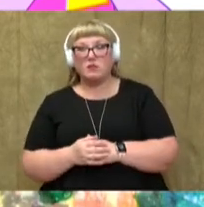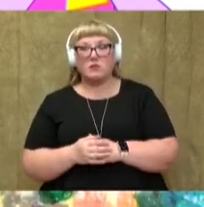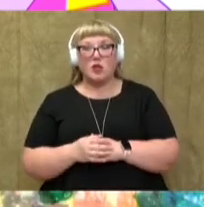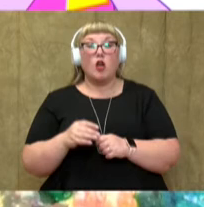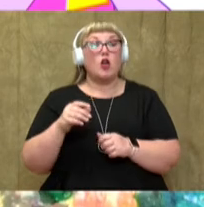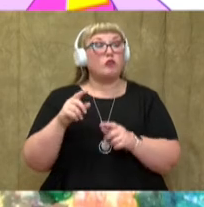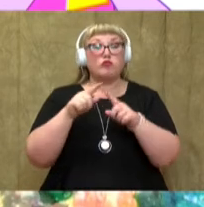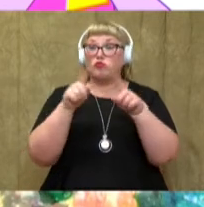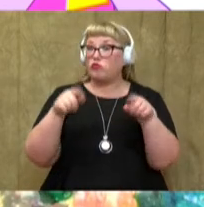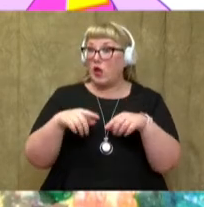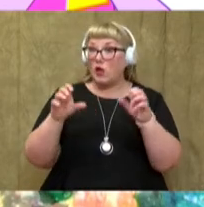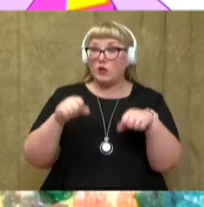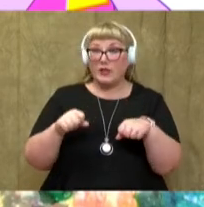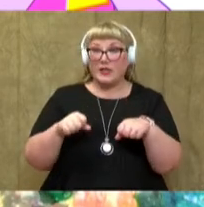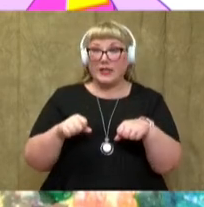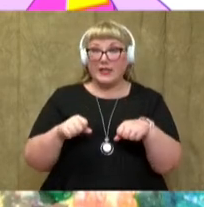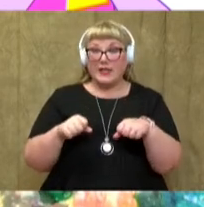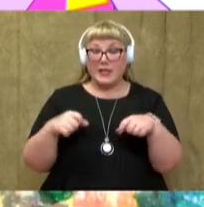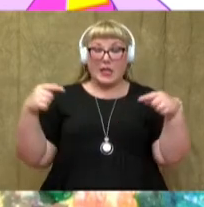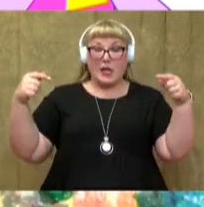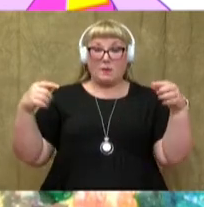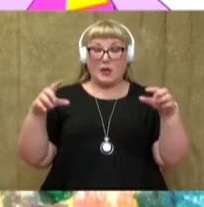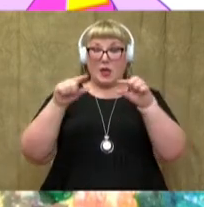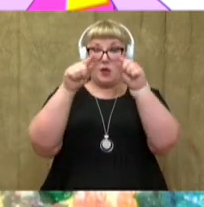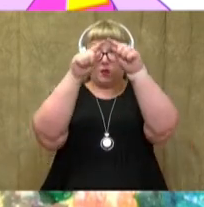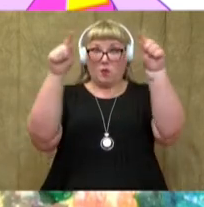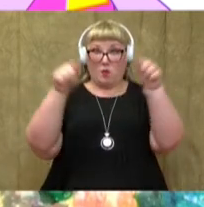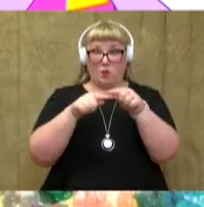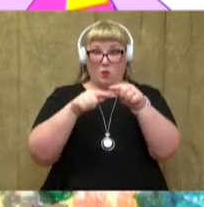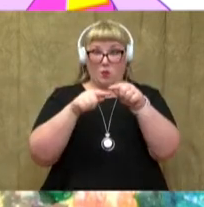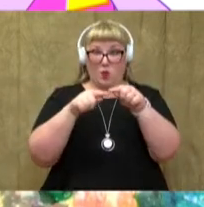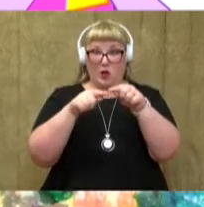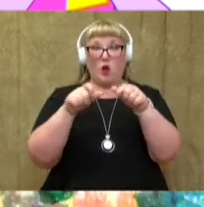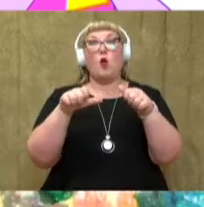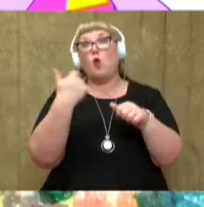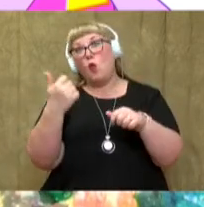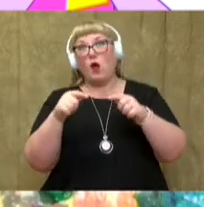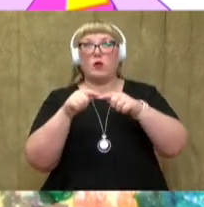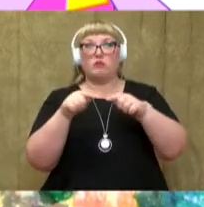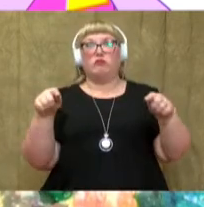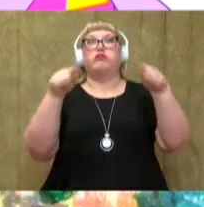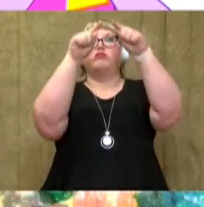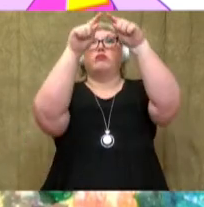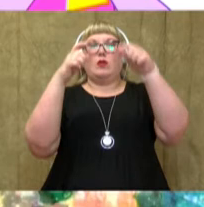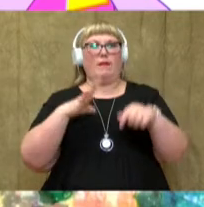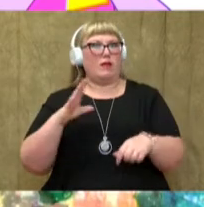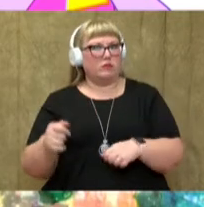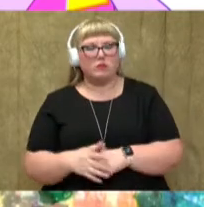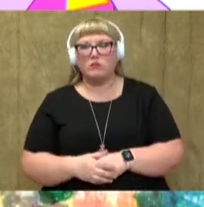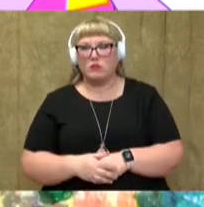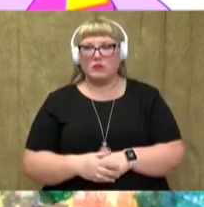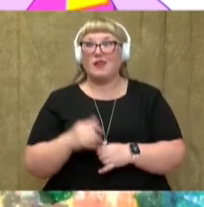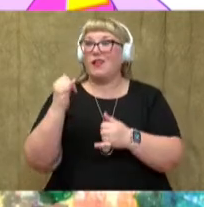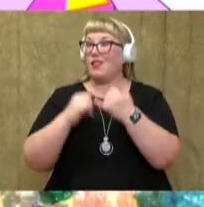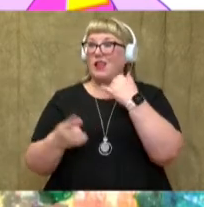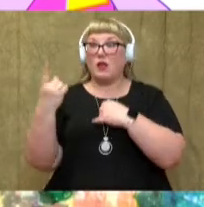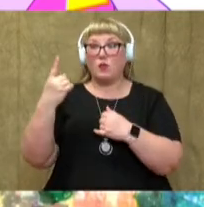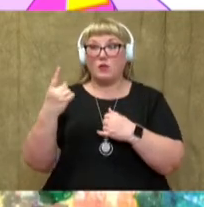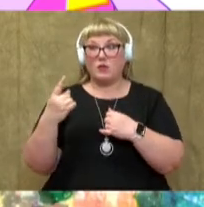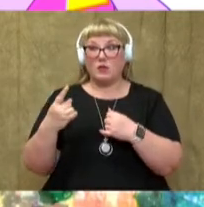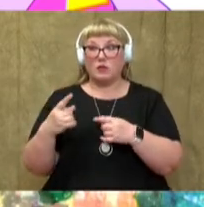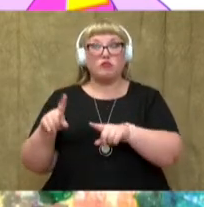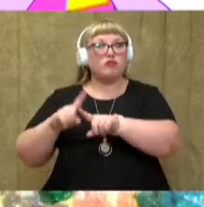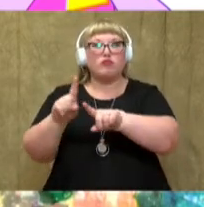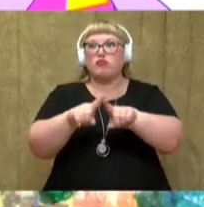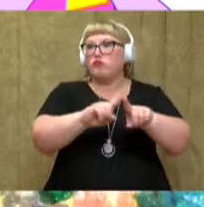used either way. You could have it with the point coming out or the point going in like this one. And then this last flower was